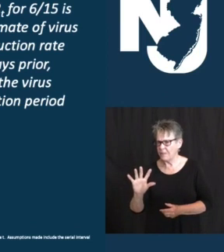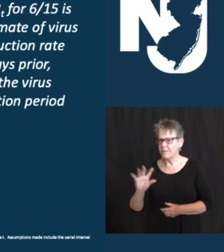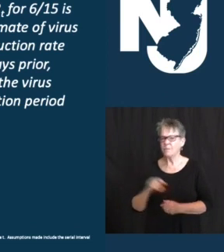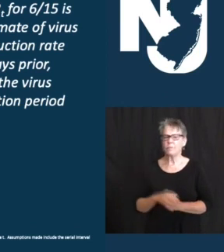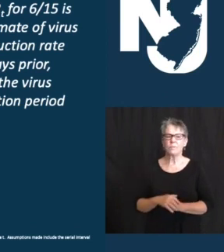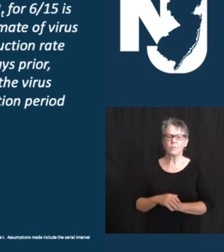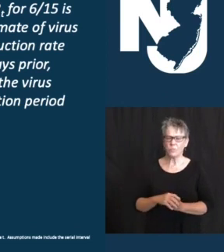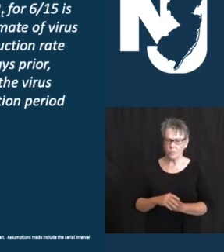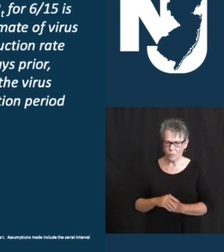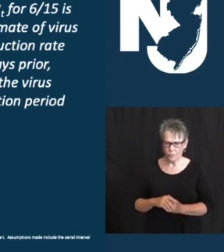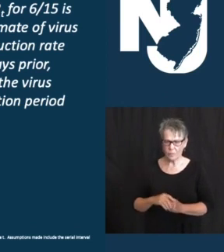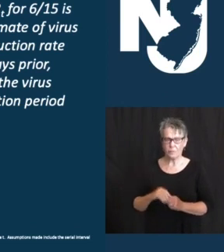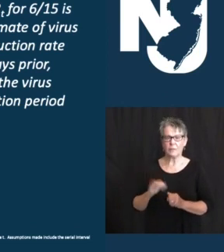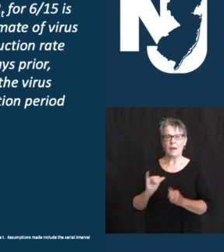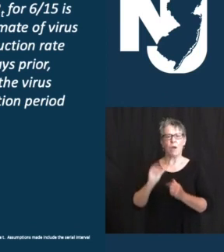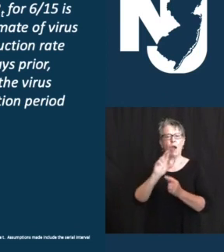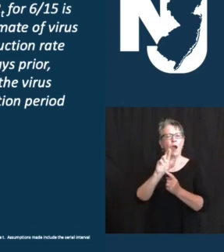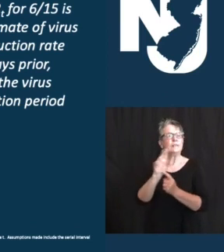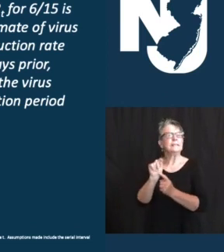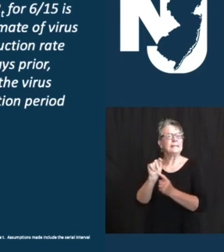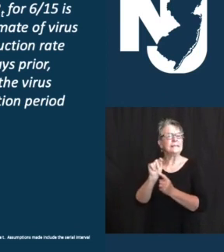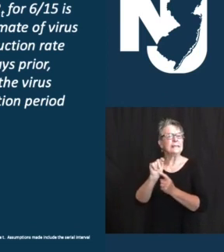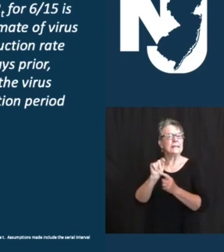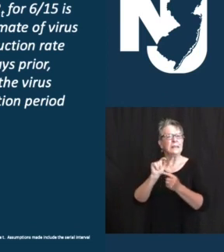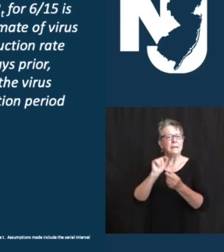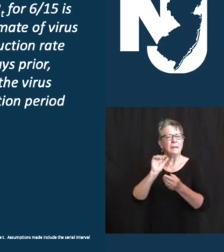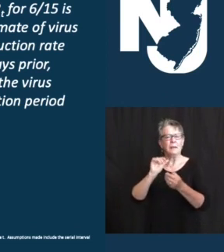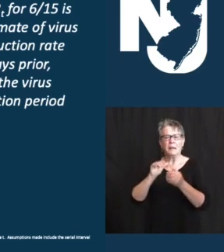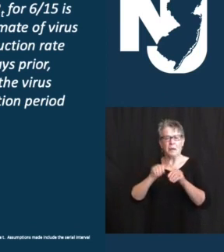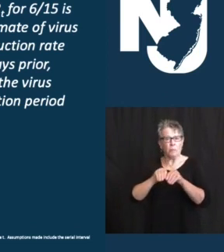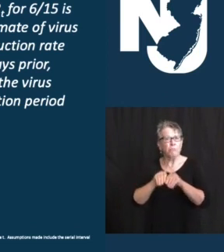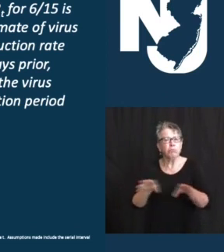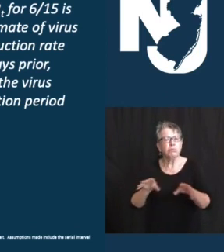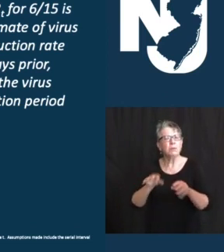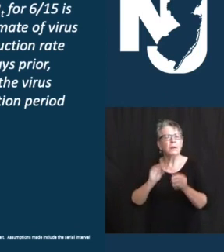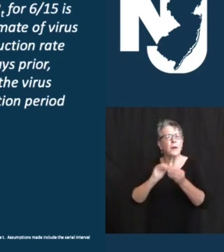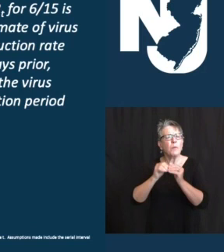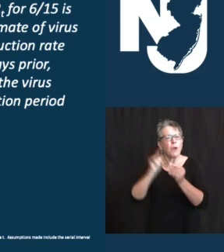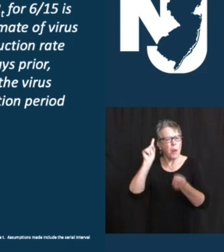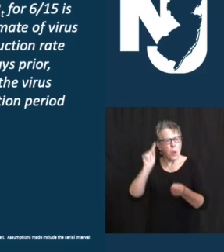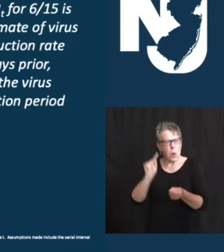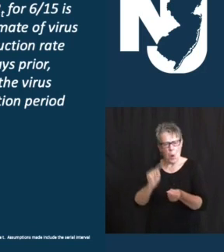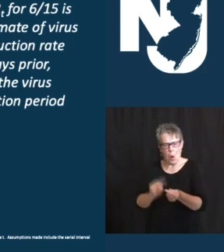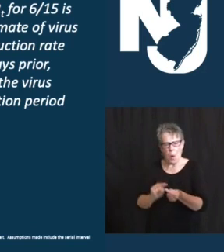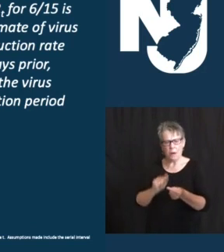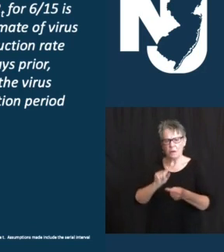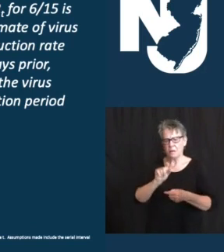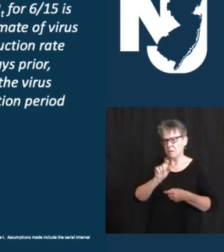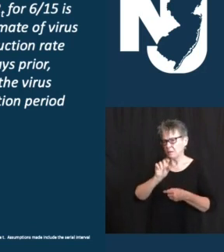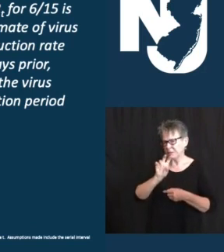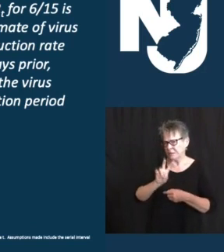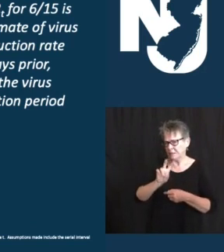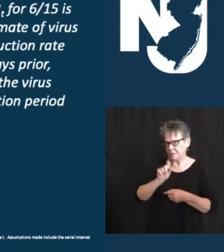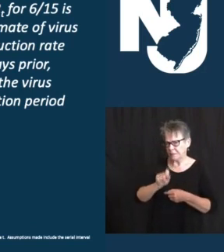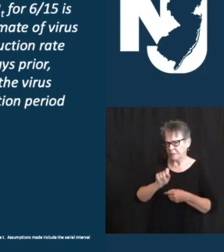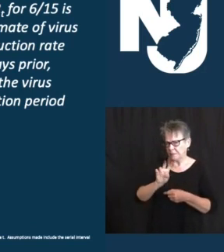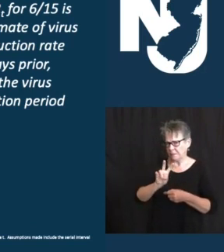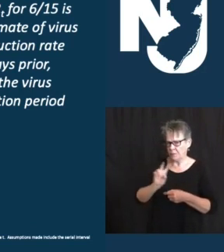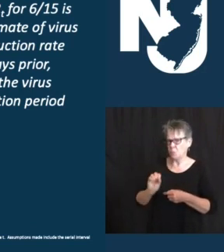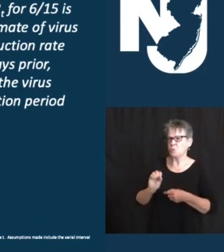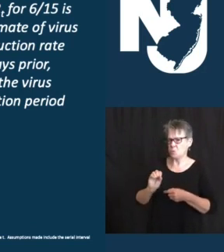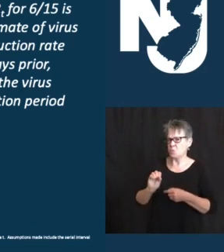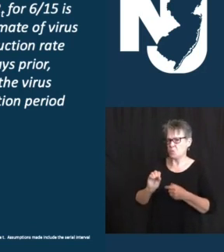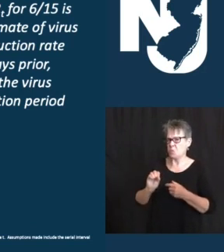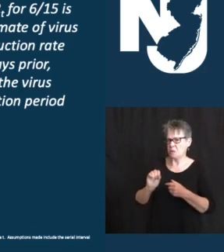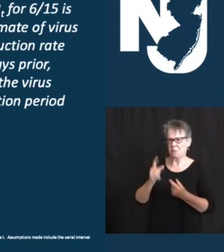0.7. These two metrics, spot positivity and rate of transmission, are our best measures for tracking the spread of COVID-19. And